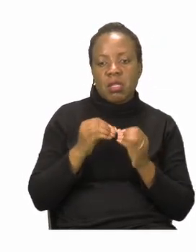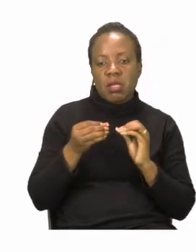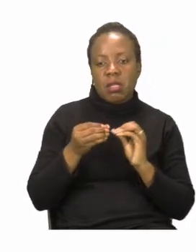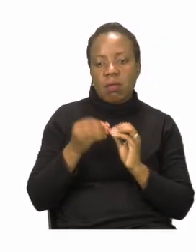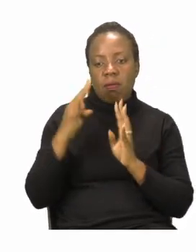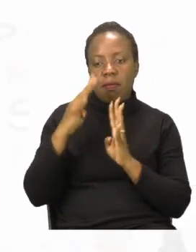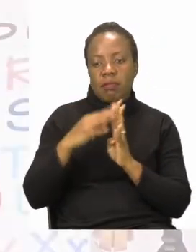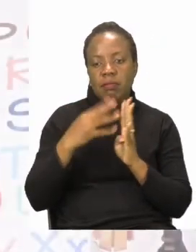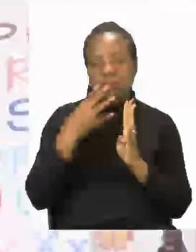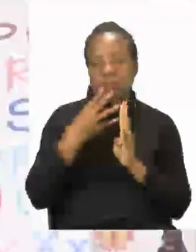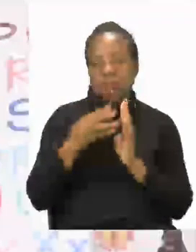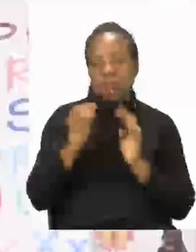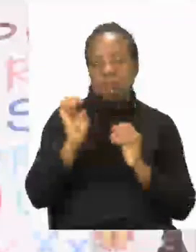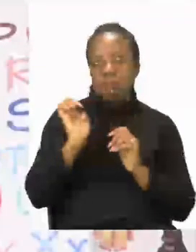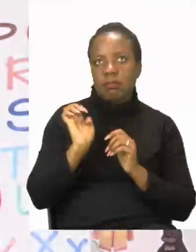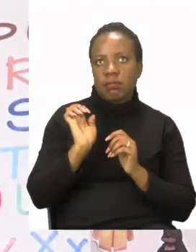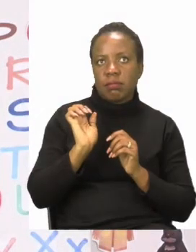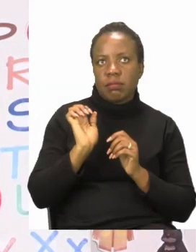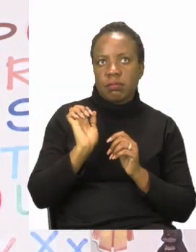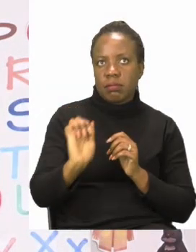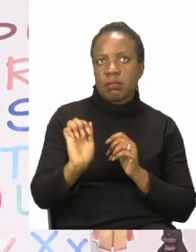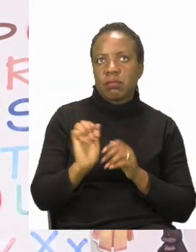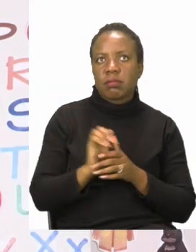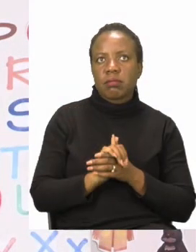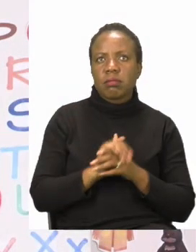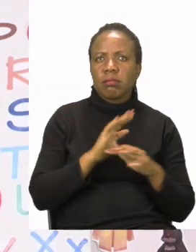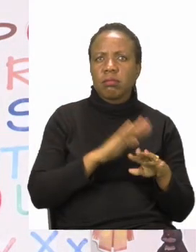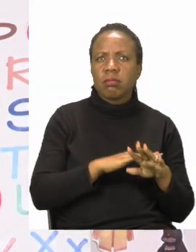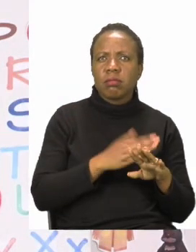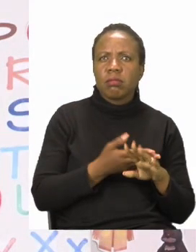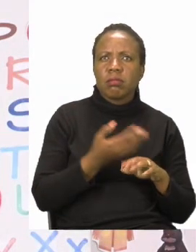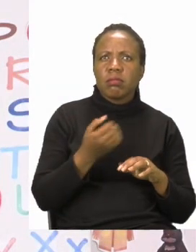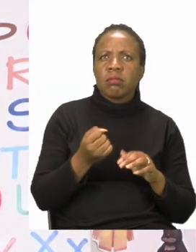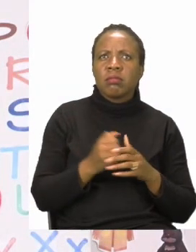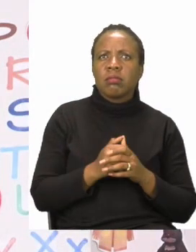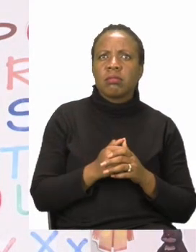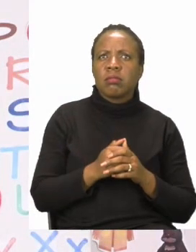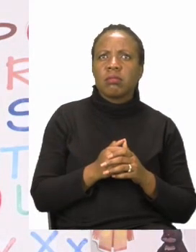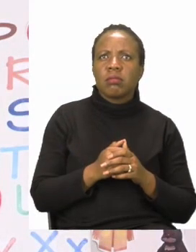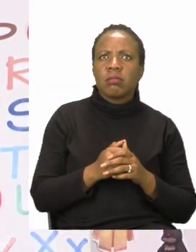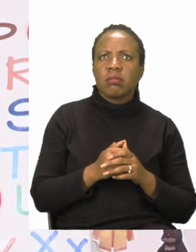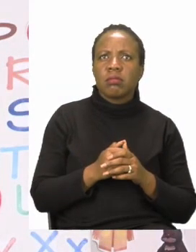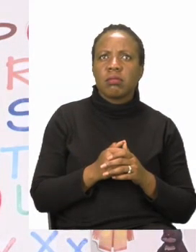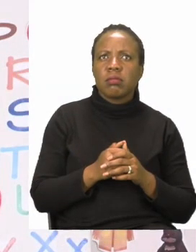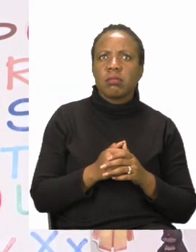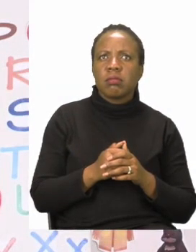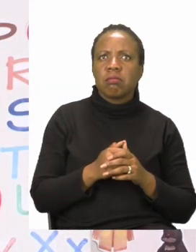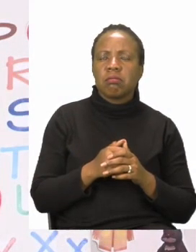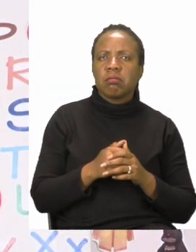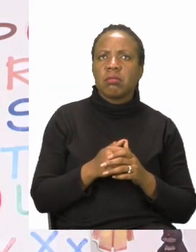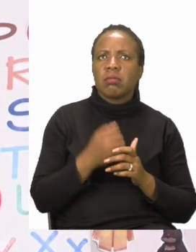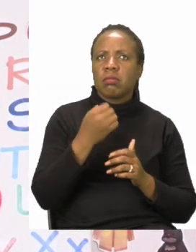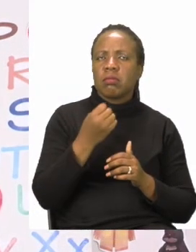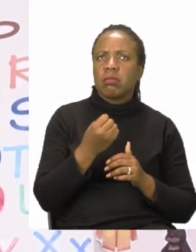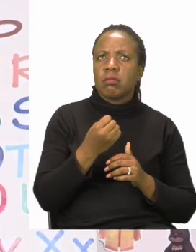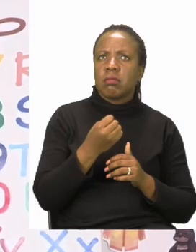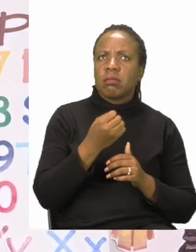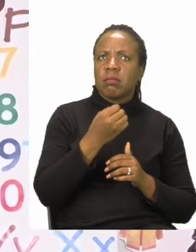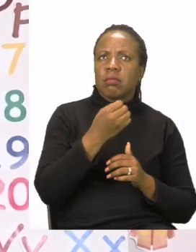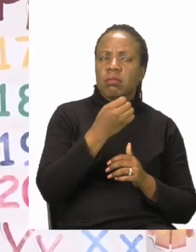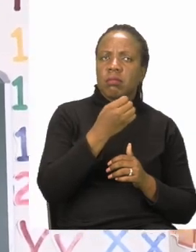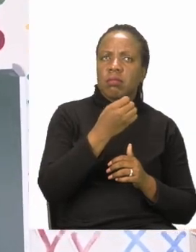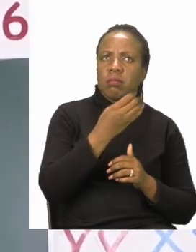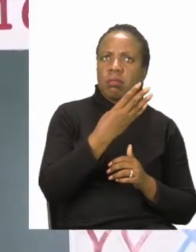examples. The first example I have done for you was 4 plus